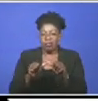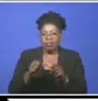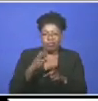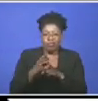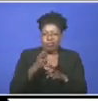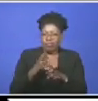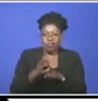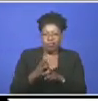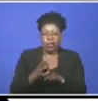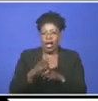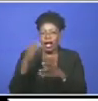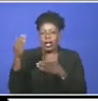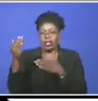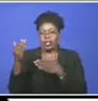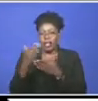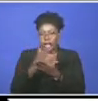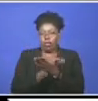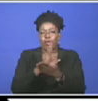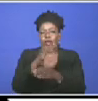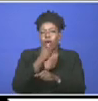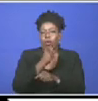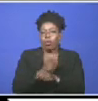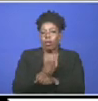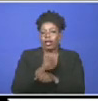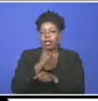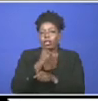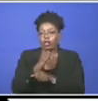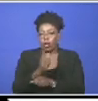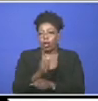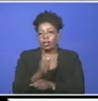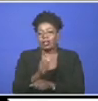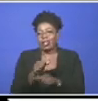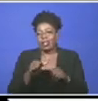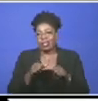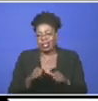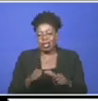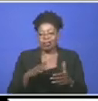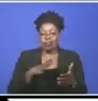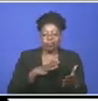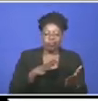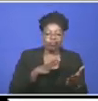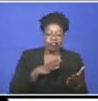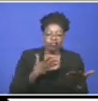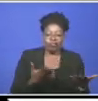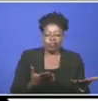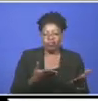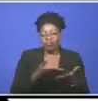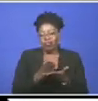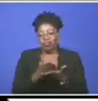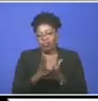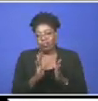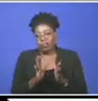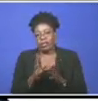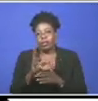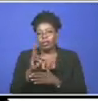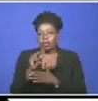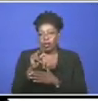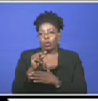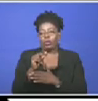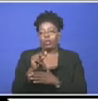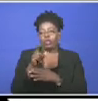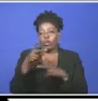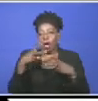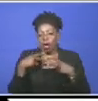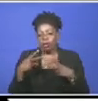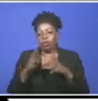work and not remain, you know, content in mediocrity. I think it's always having to